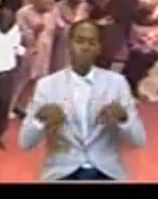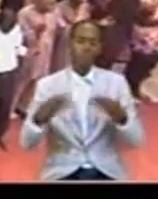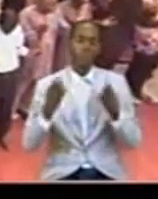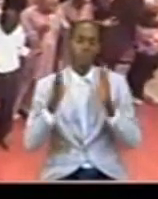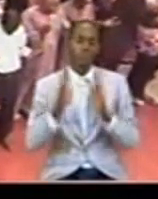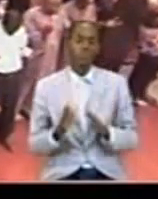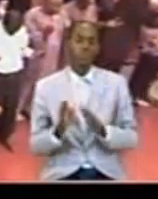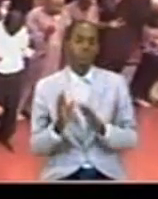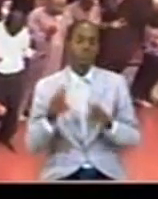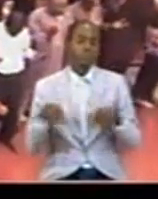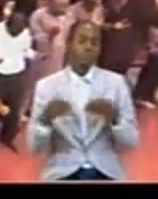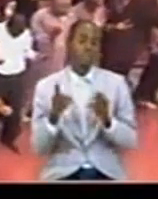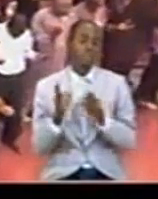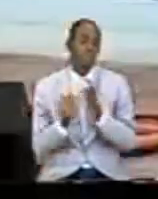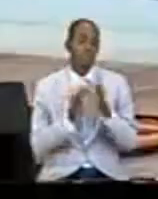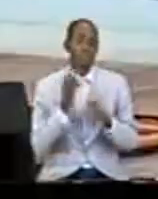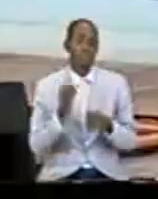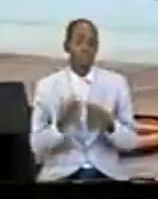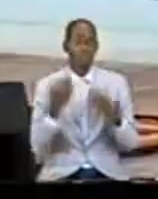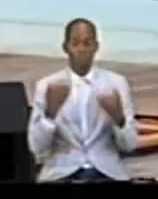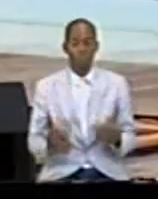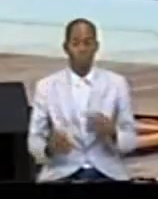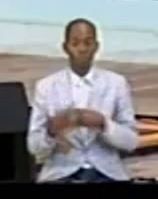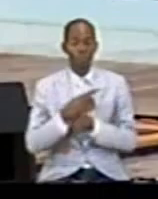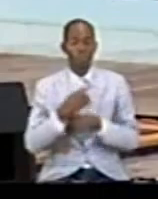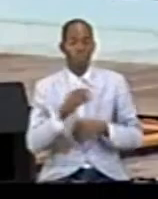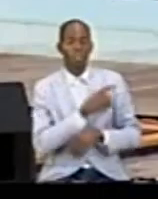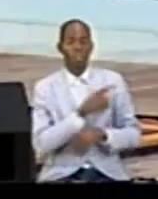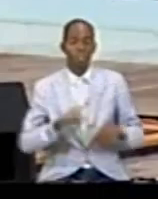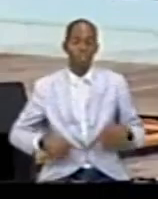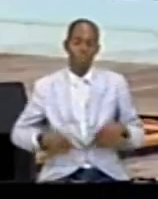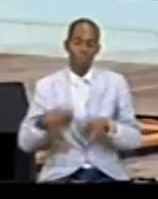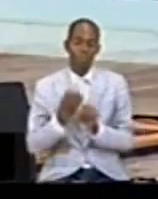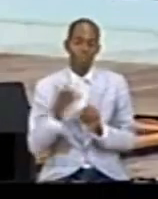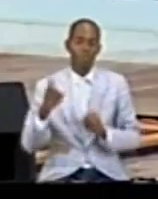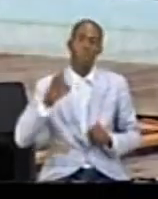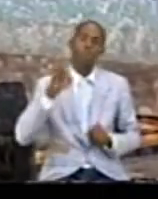This day the Lord make you first.